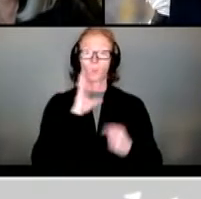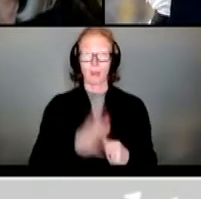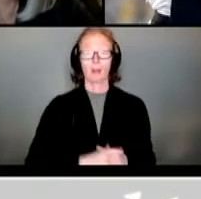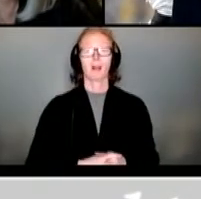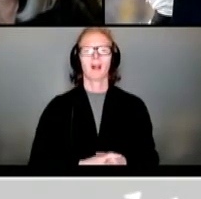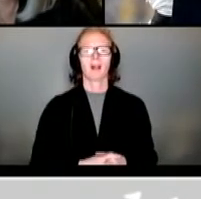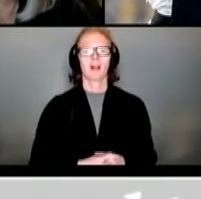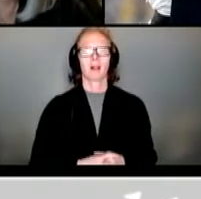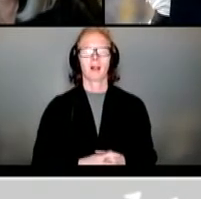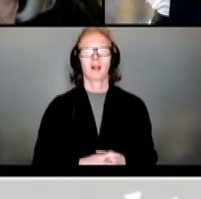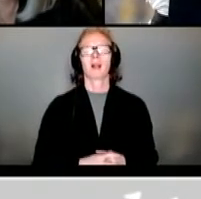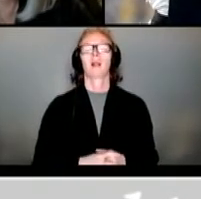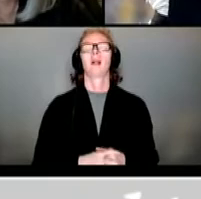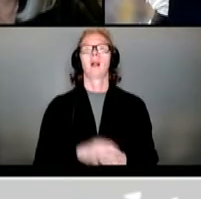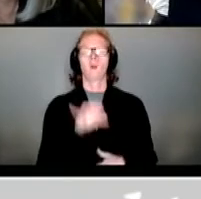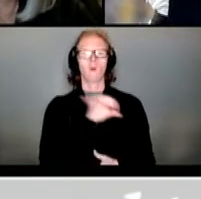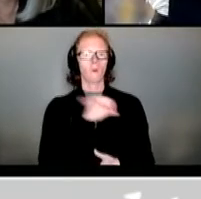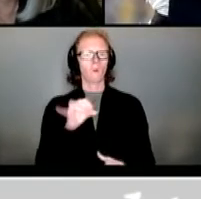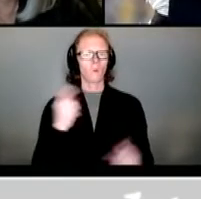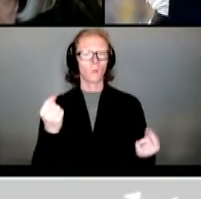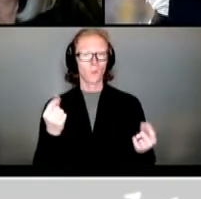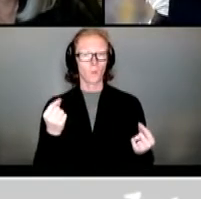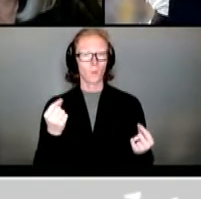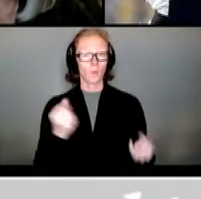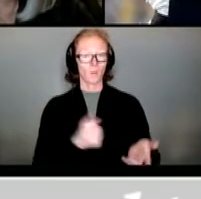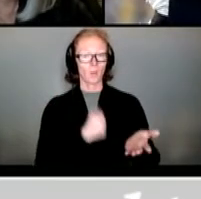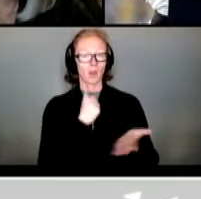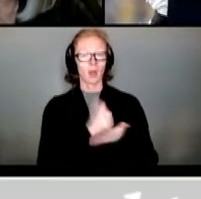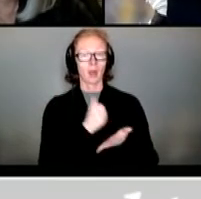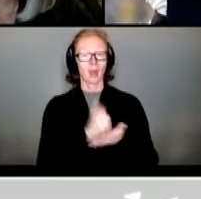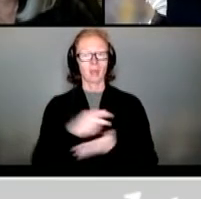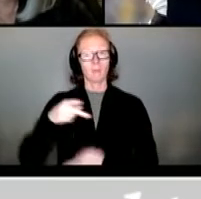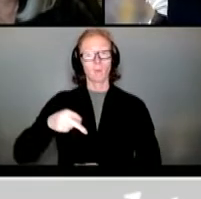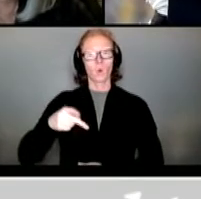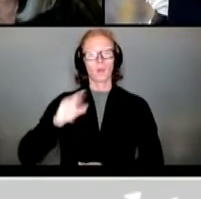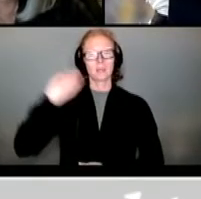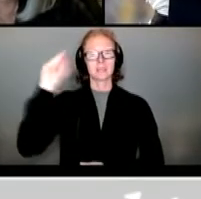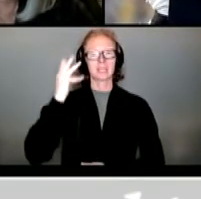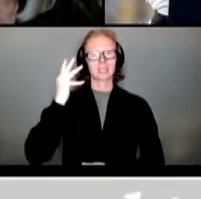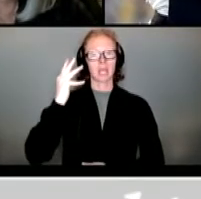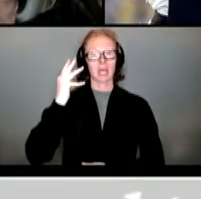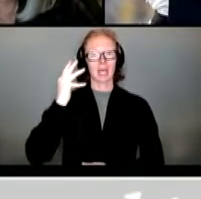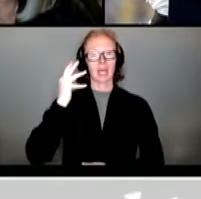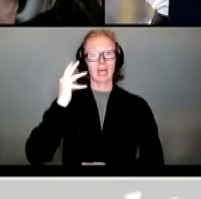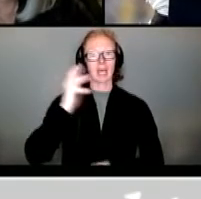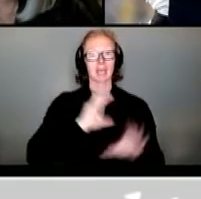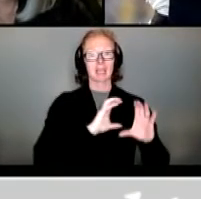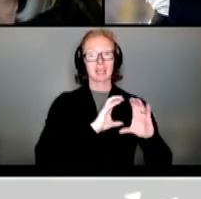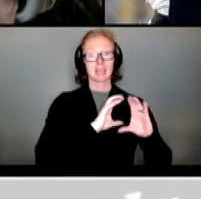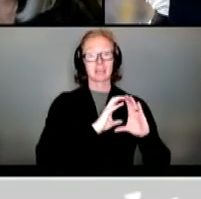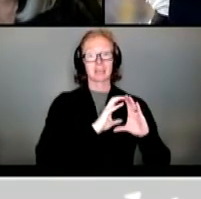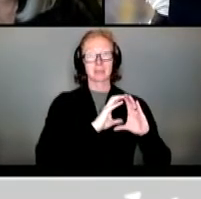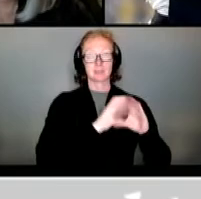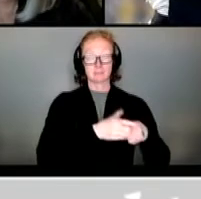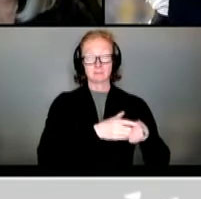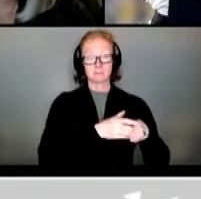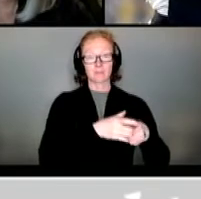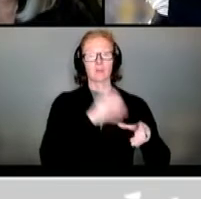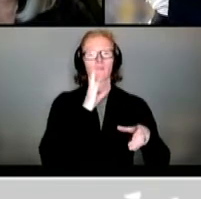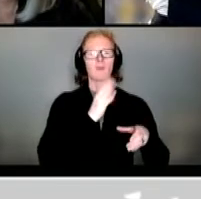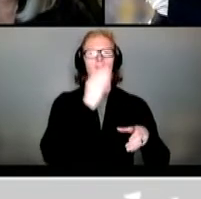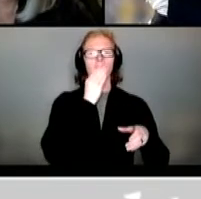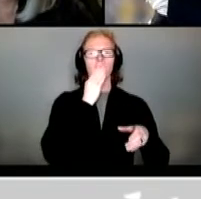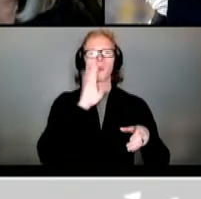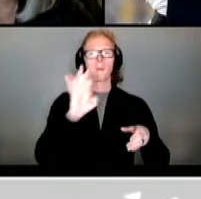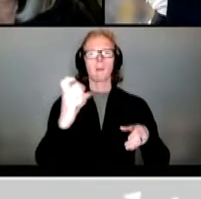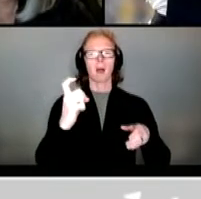be trying to assist the Portland Sunshine Division with holiday food box delivery. It's kind of an important part of our tradition